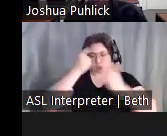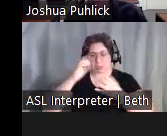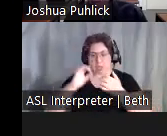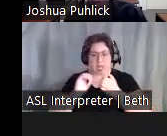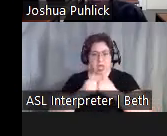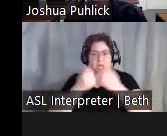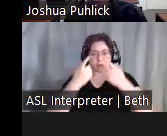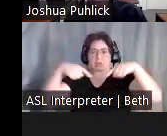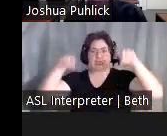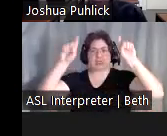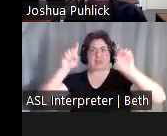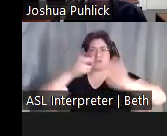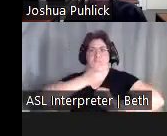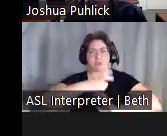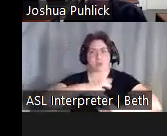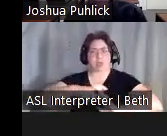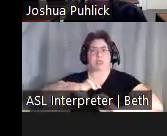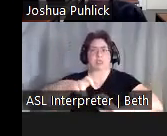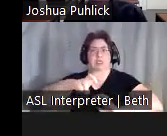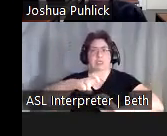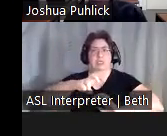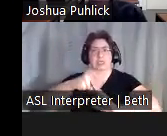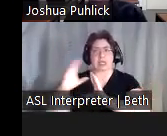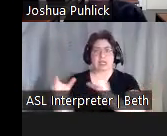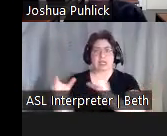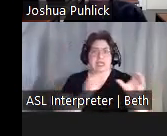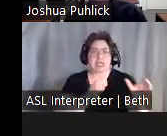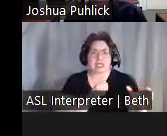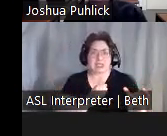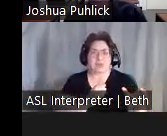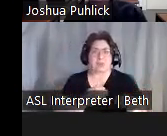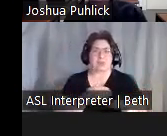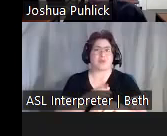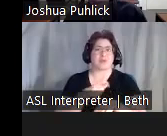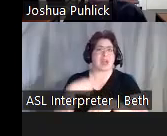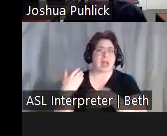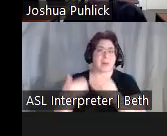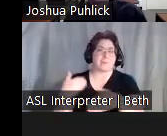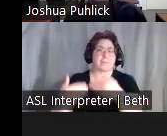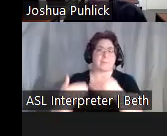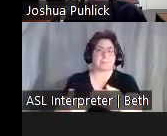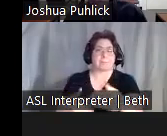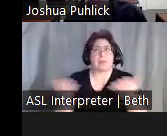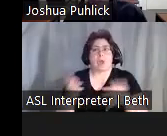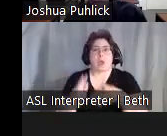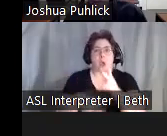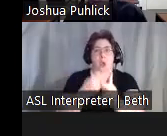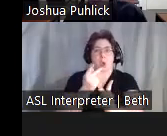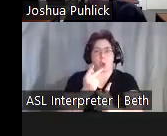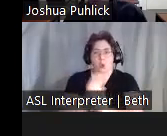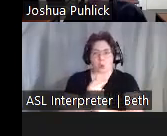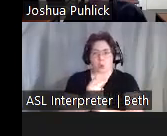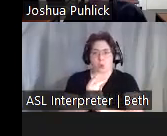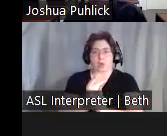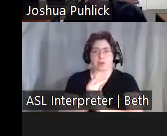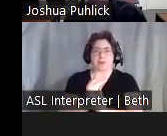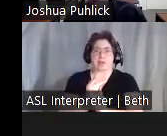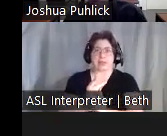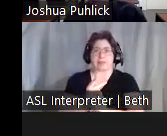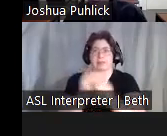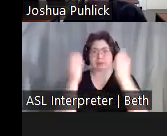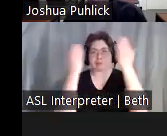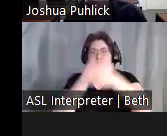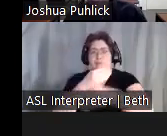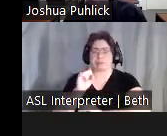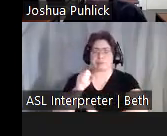transition the species over time. So what type of shade tolerance should